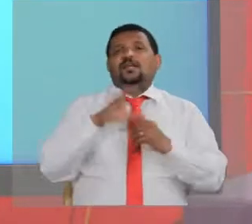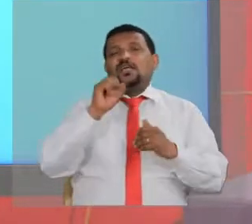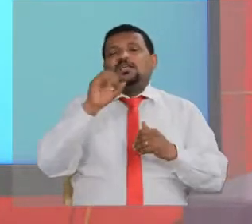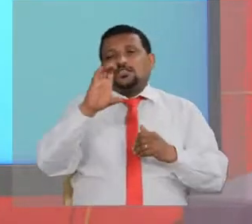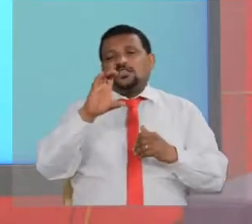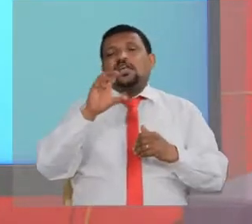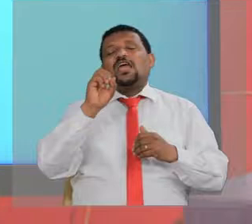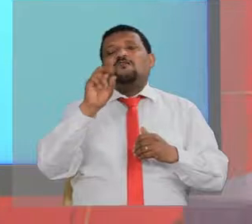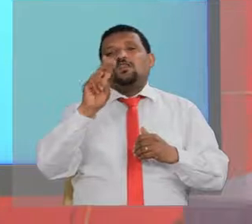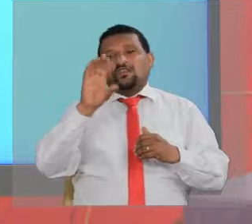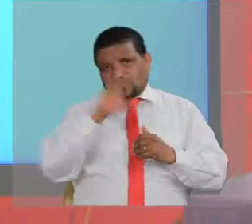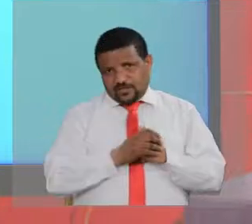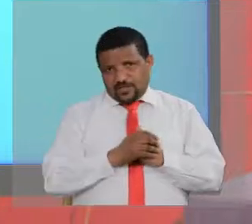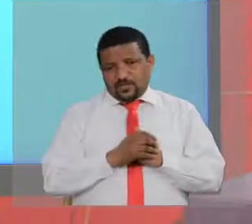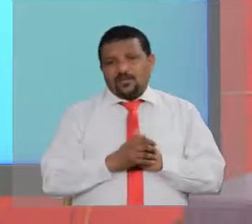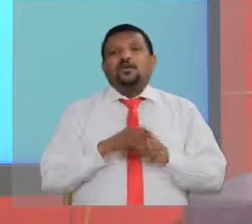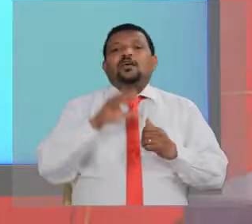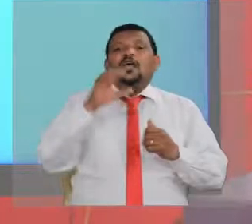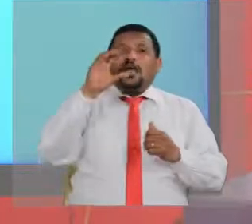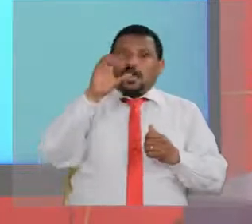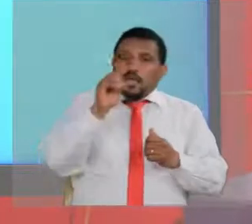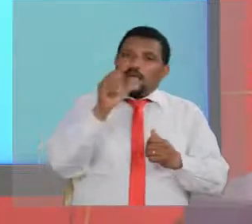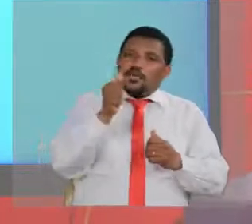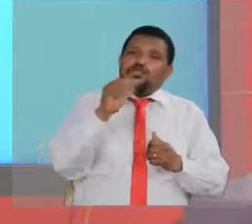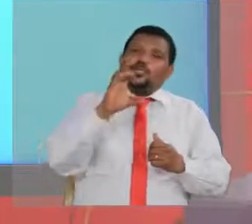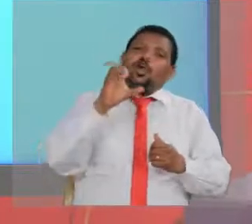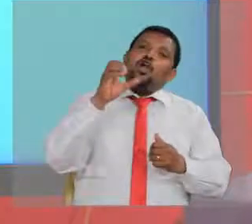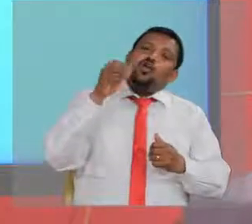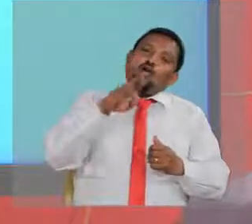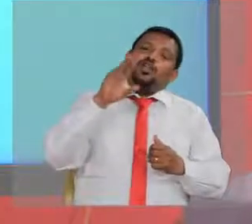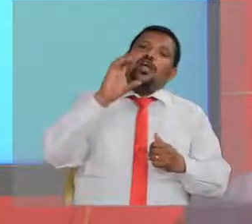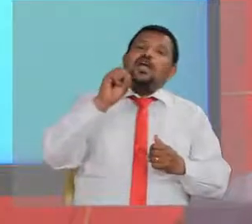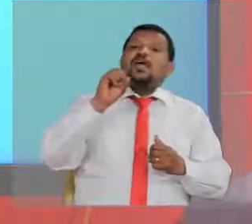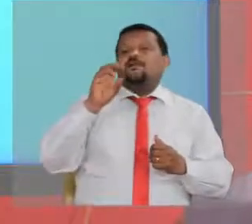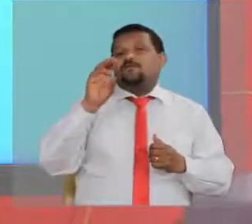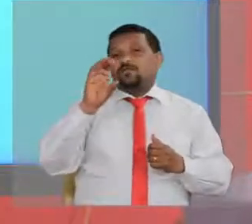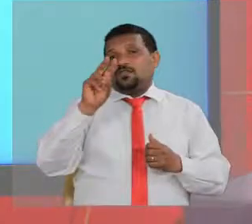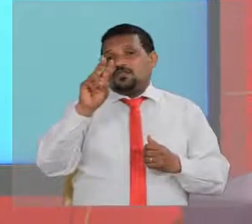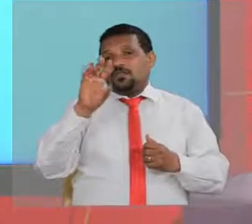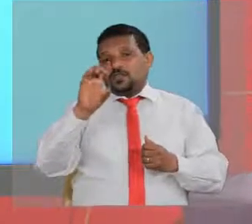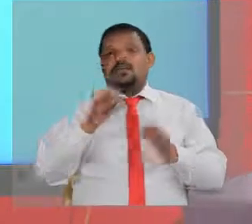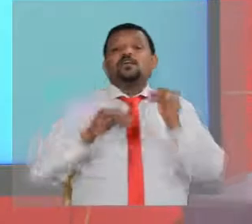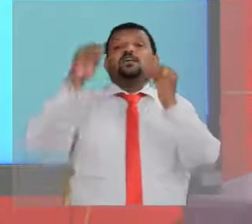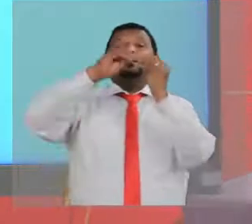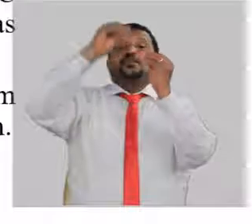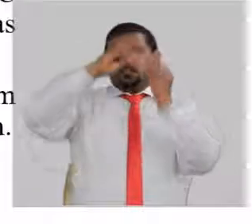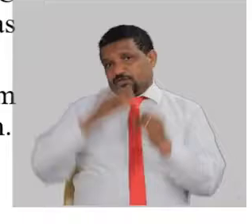AC or ABC, AC or ABC increases.